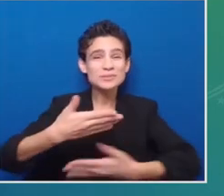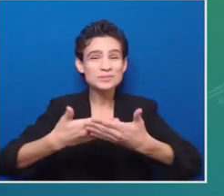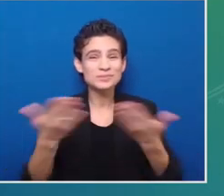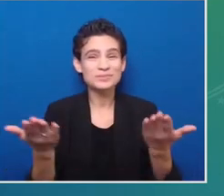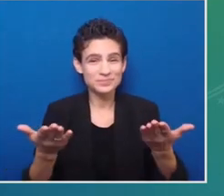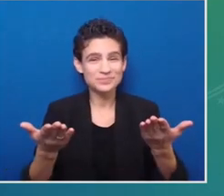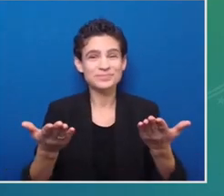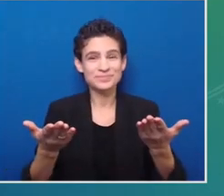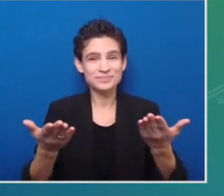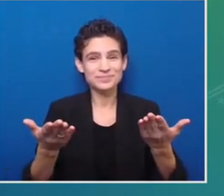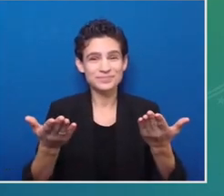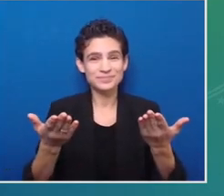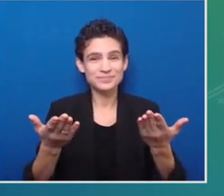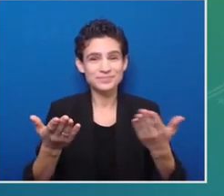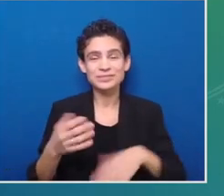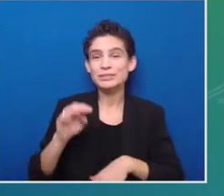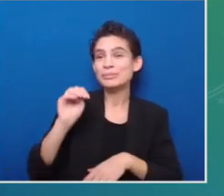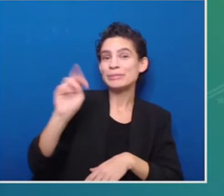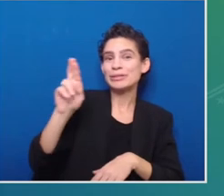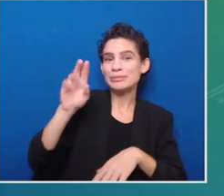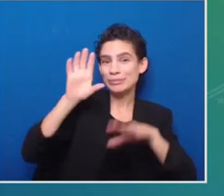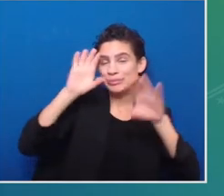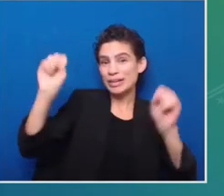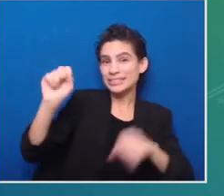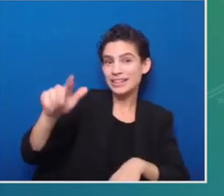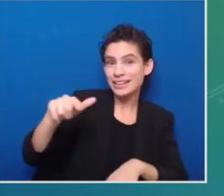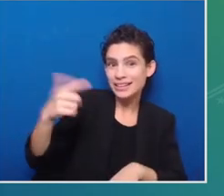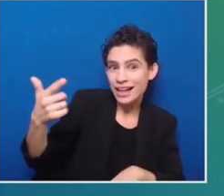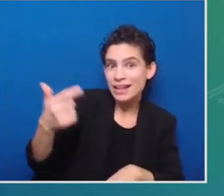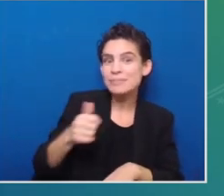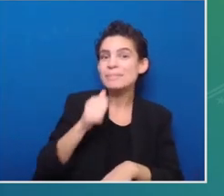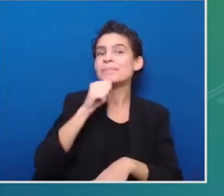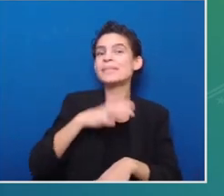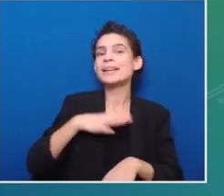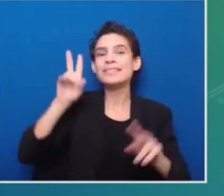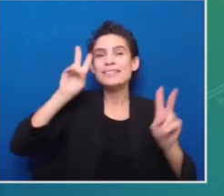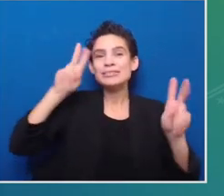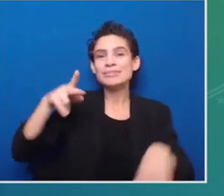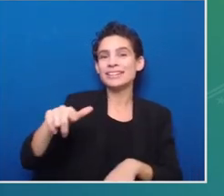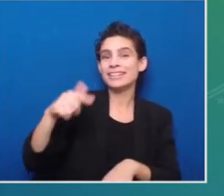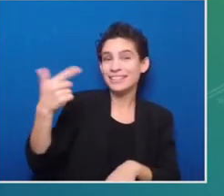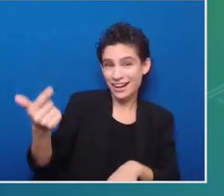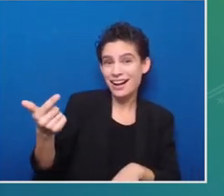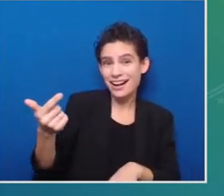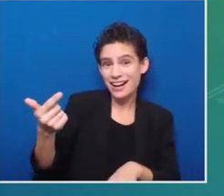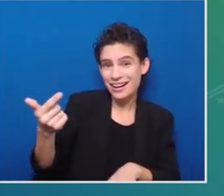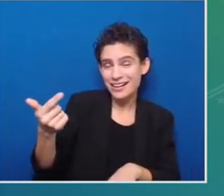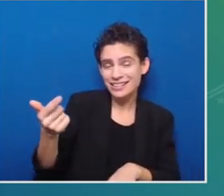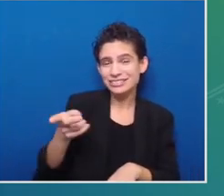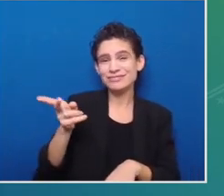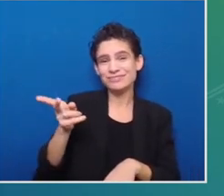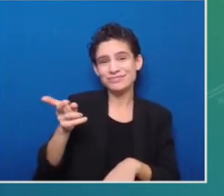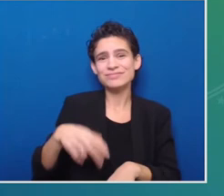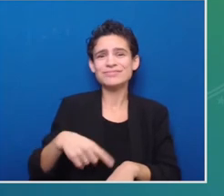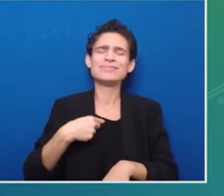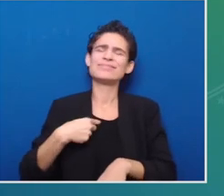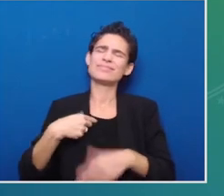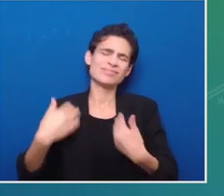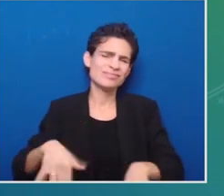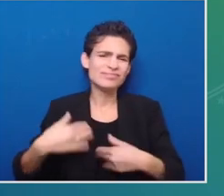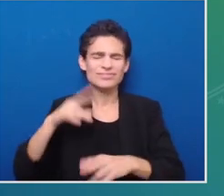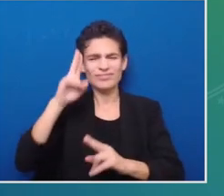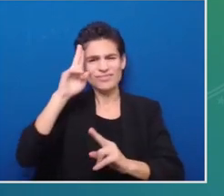Good afternoon, Mr. President-elect, Madam President-elect, Madam Vice President-elect. I am